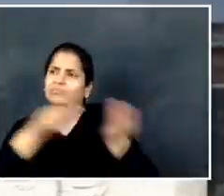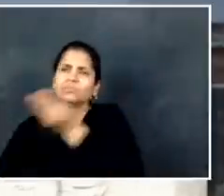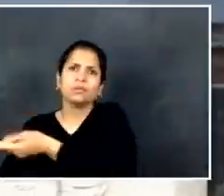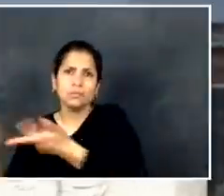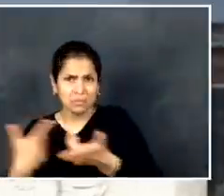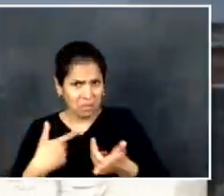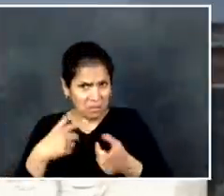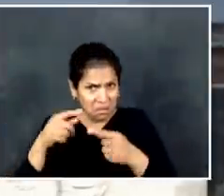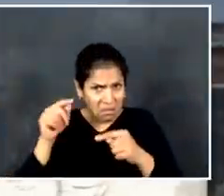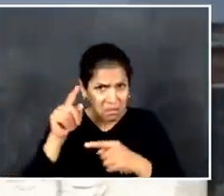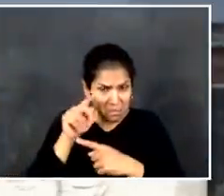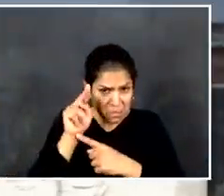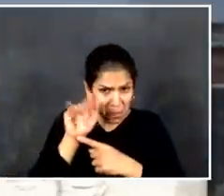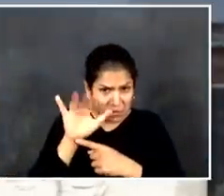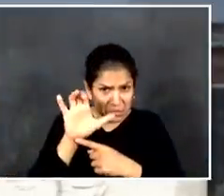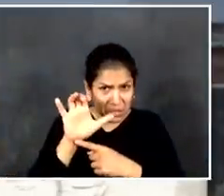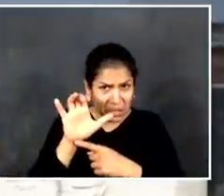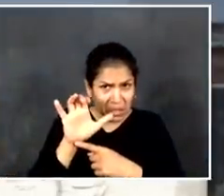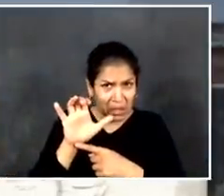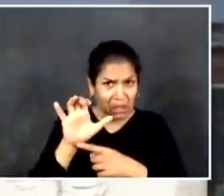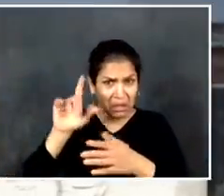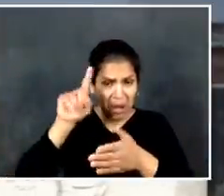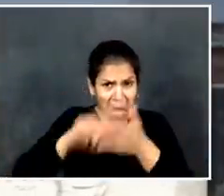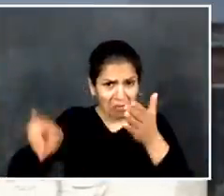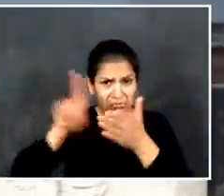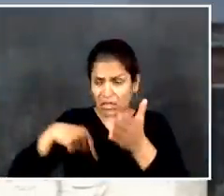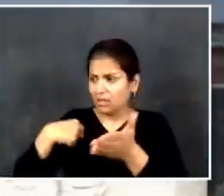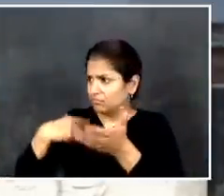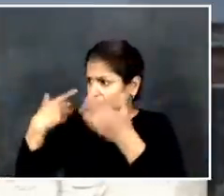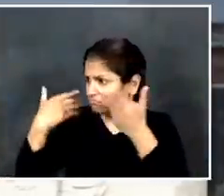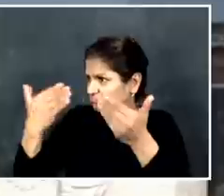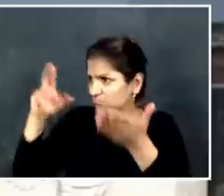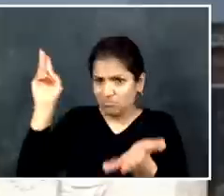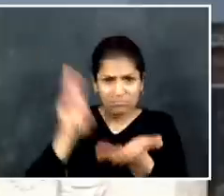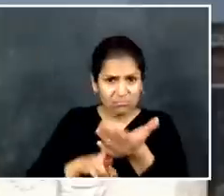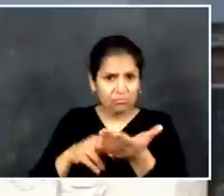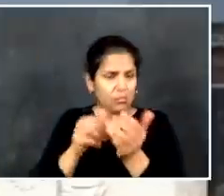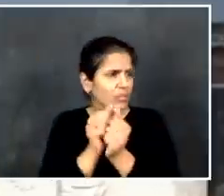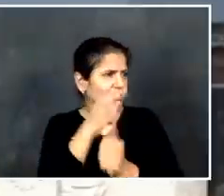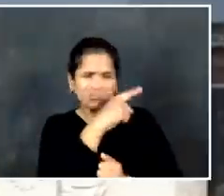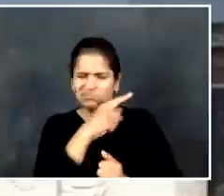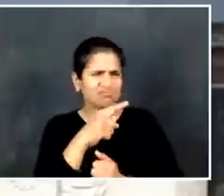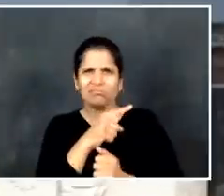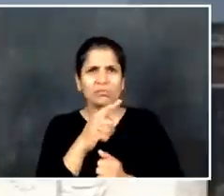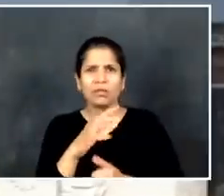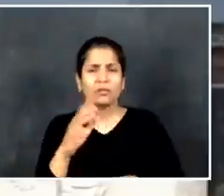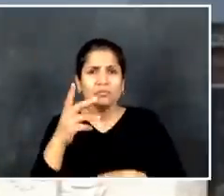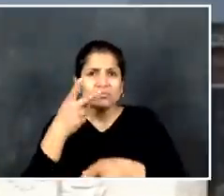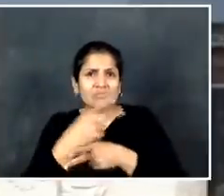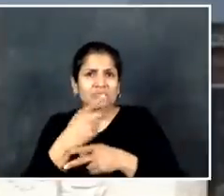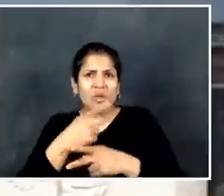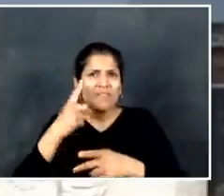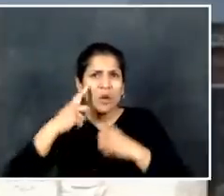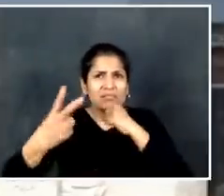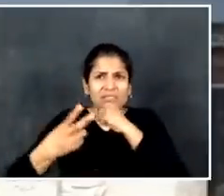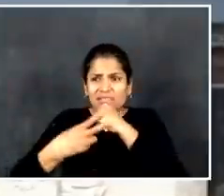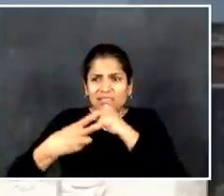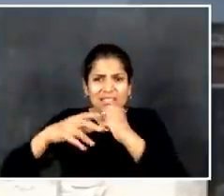those perhaps go into the reserve? We and need as far as the field. Go ahead. As far as the